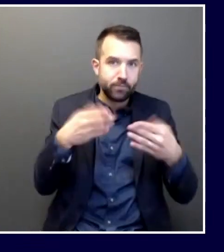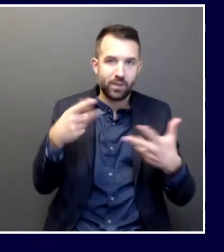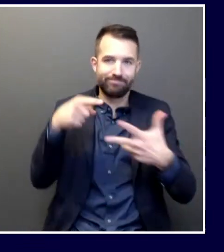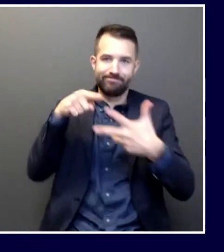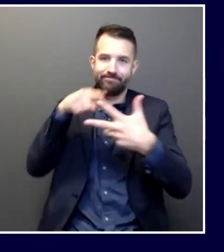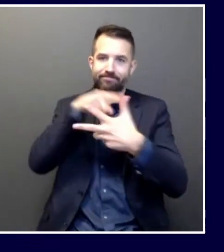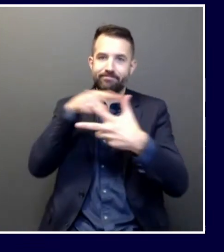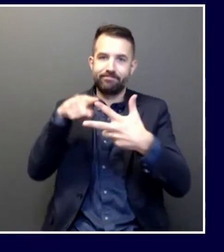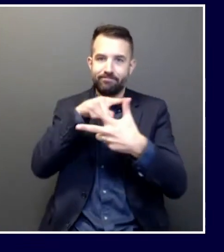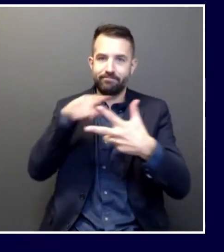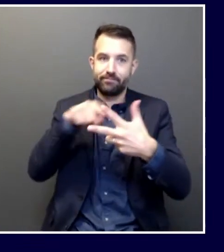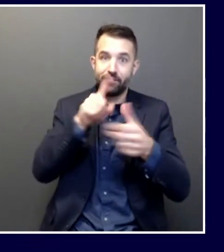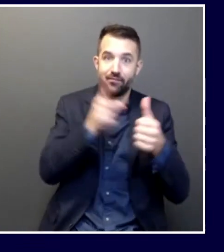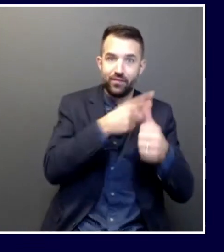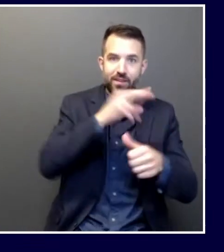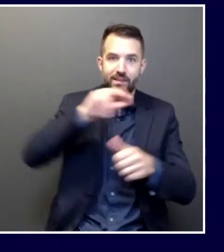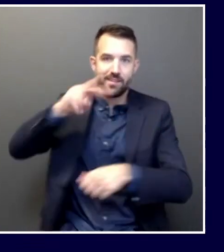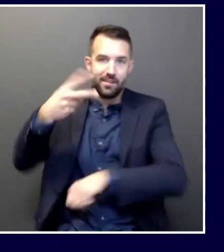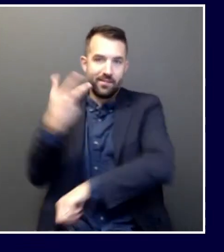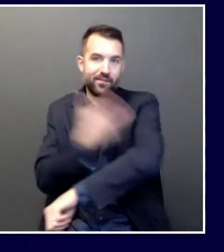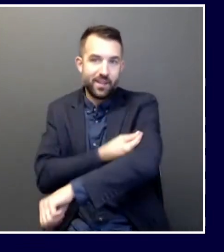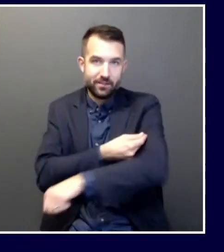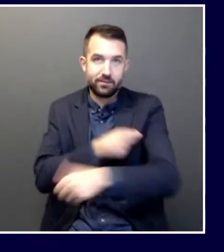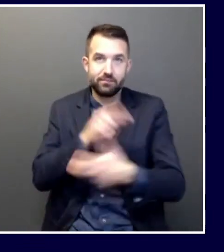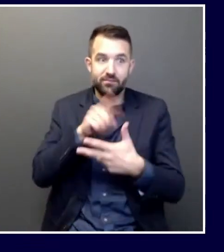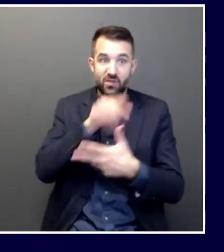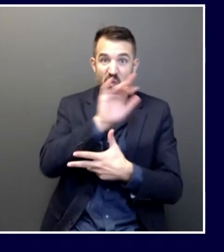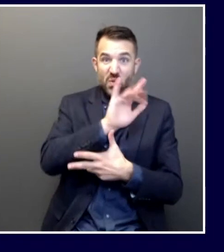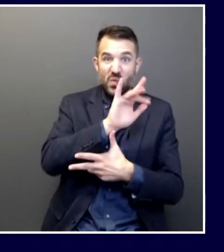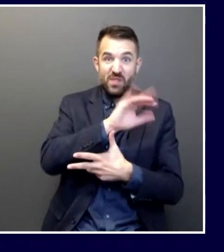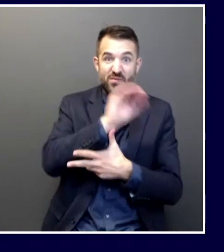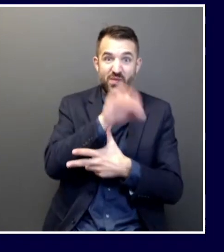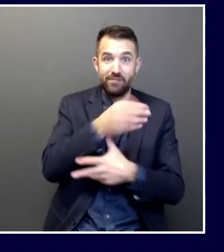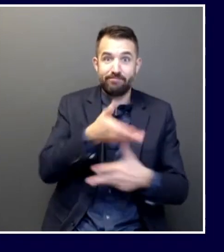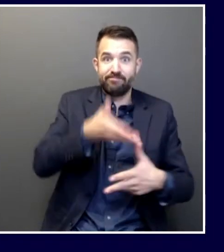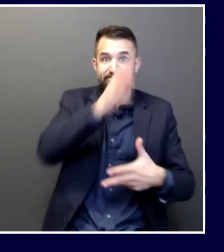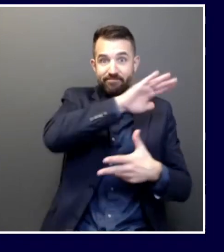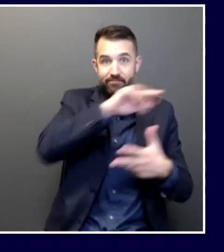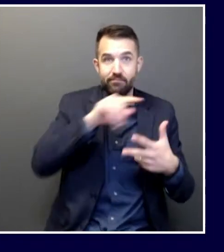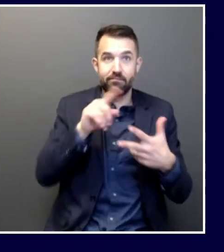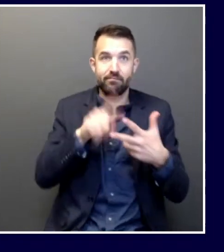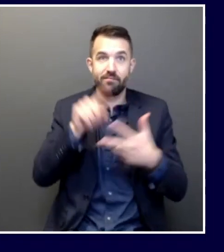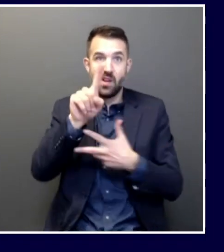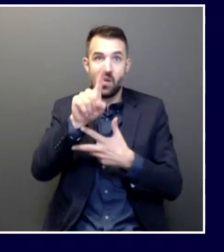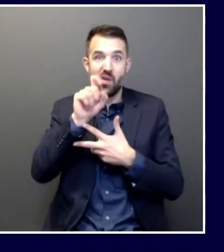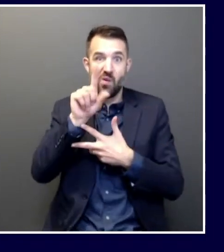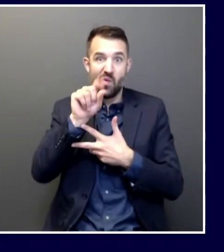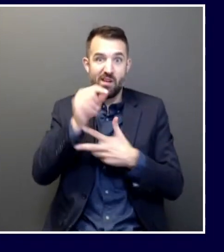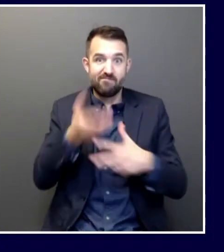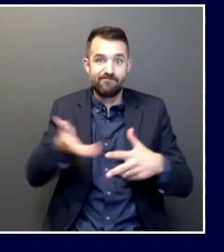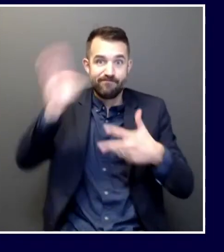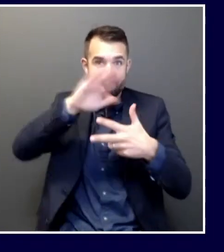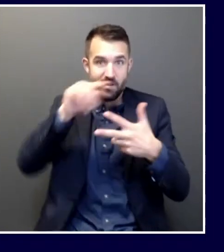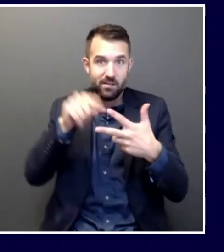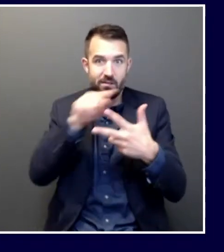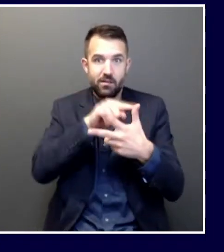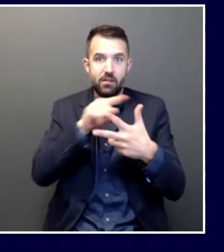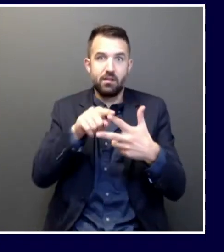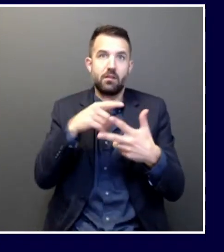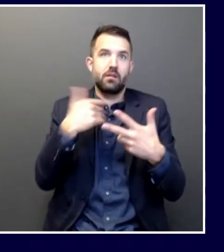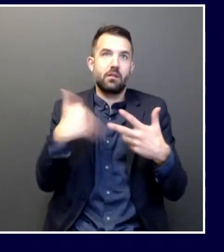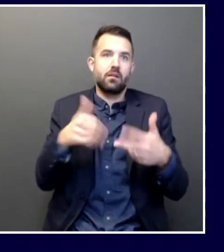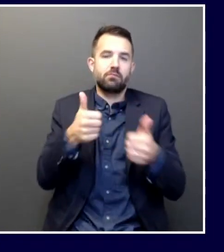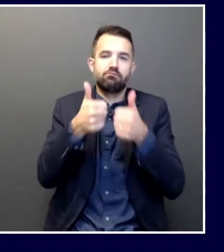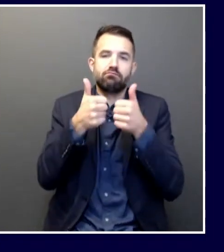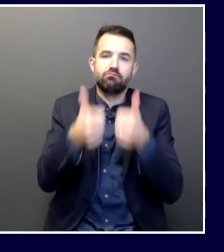of 25% for first doses and more than doubling of second or single doses of J&J over the past 2